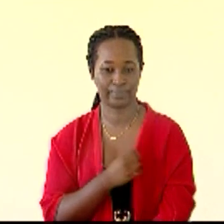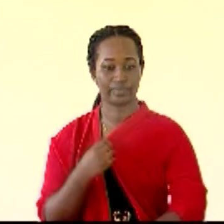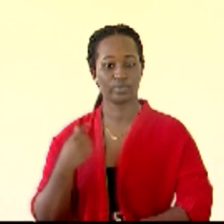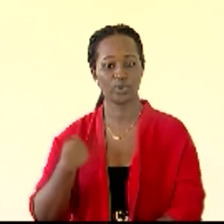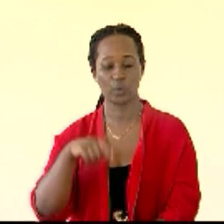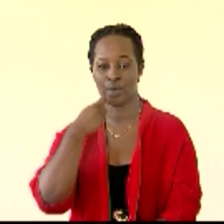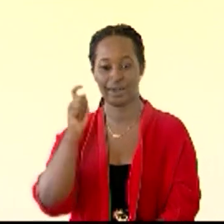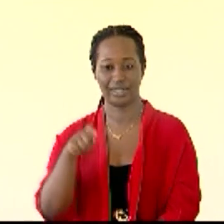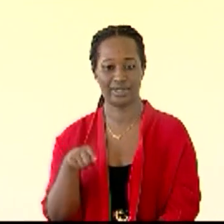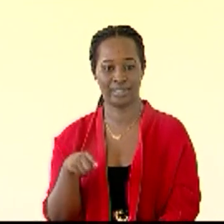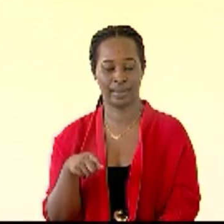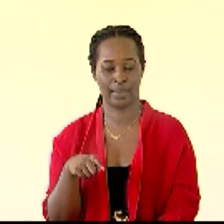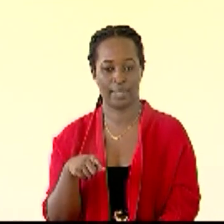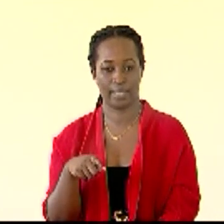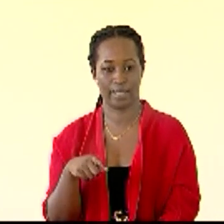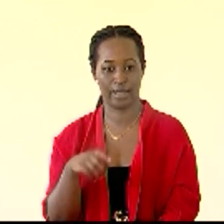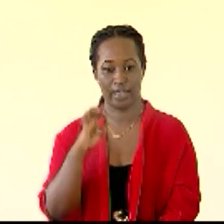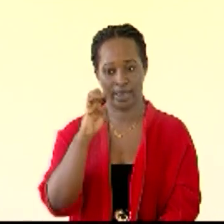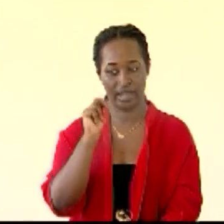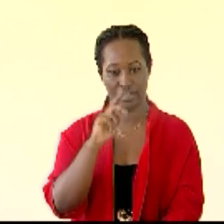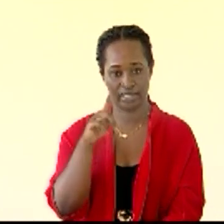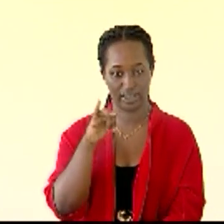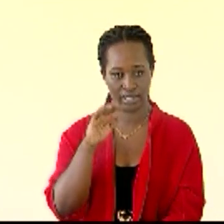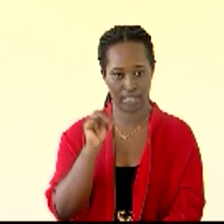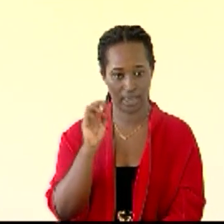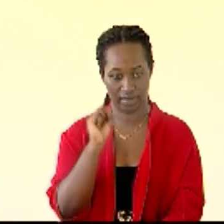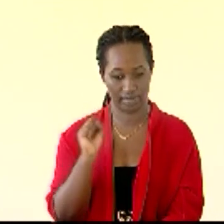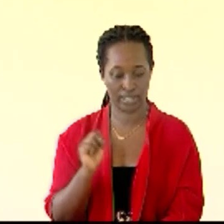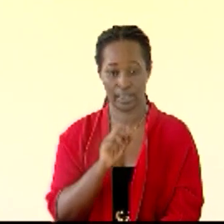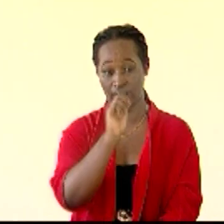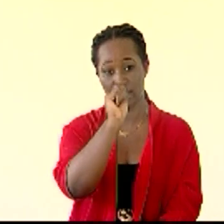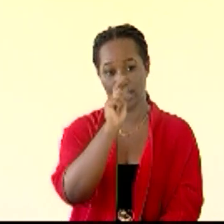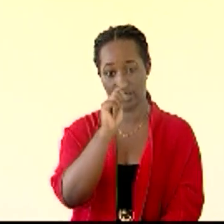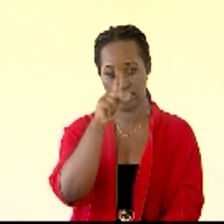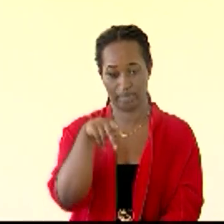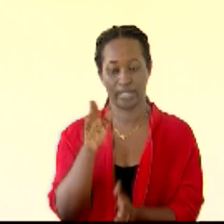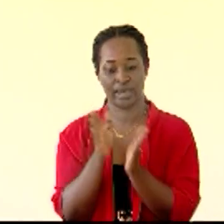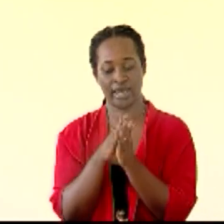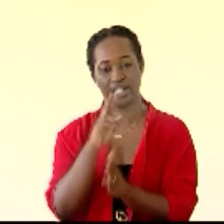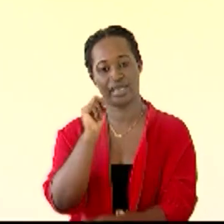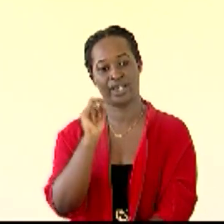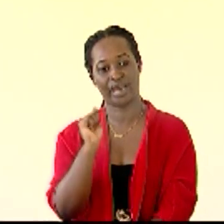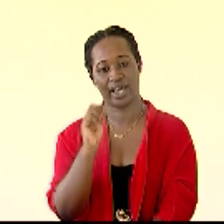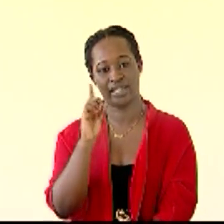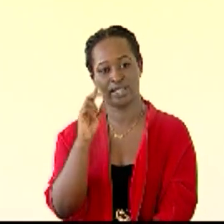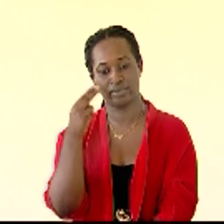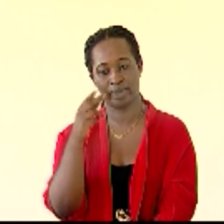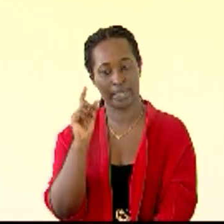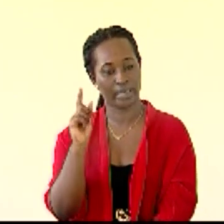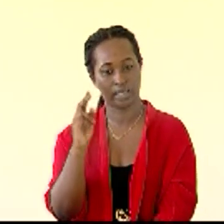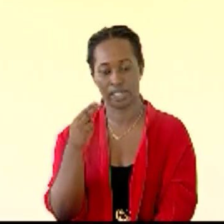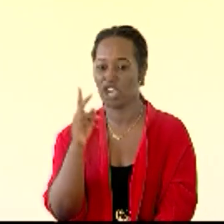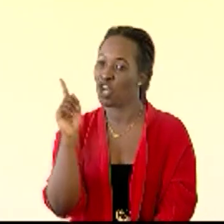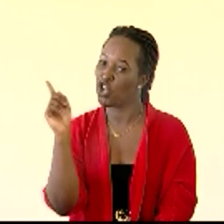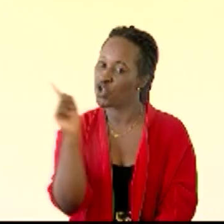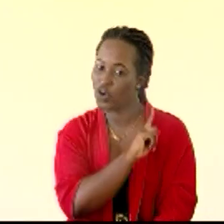need enzymes and ATP and NADP. No oxygen. That's